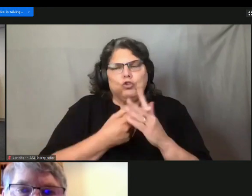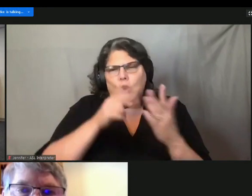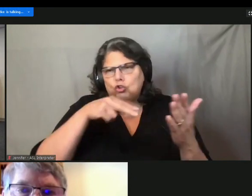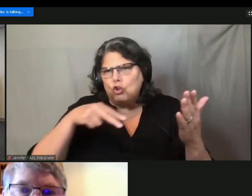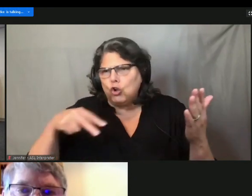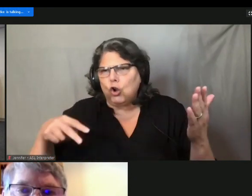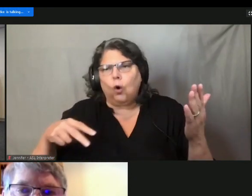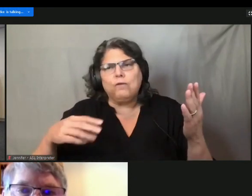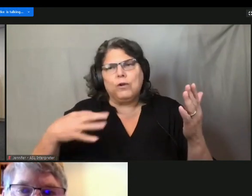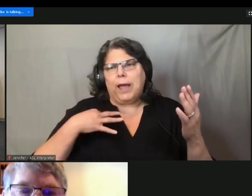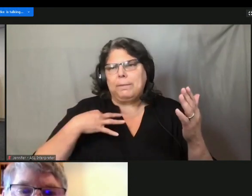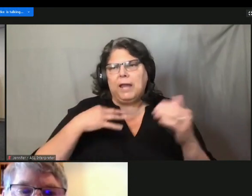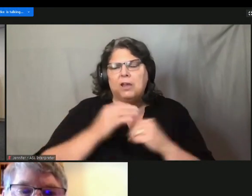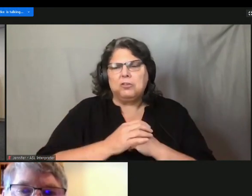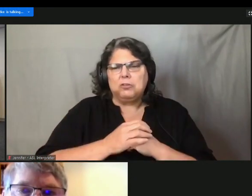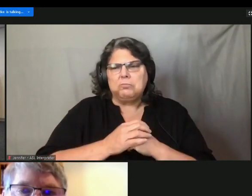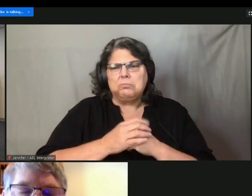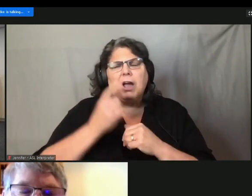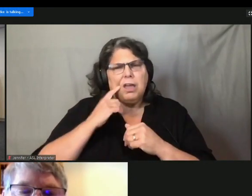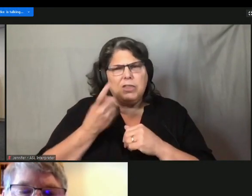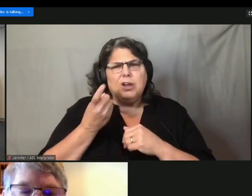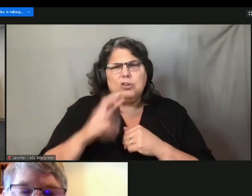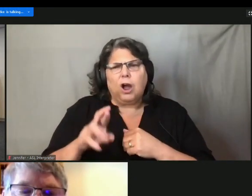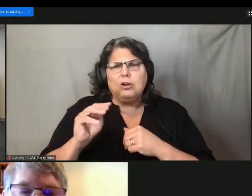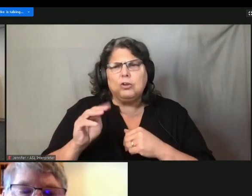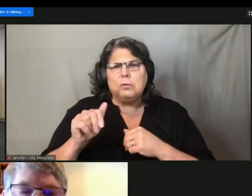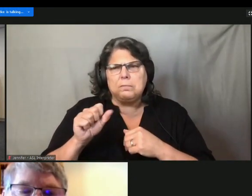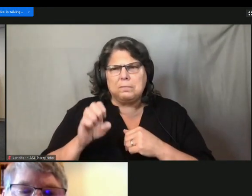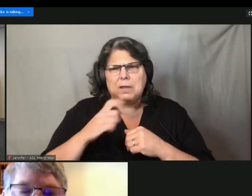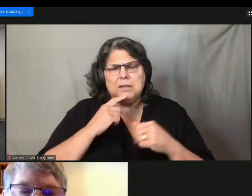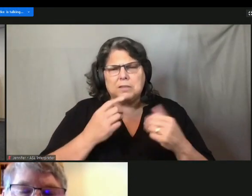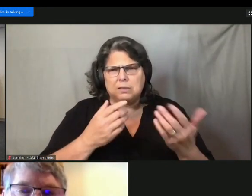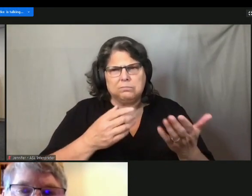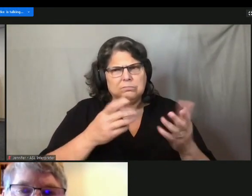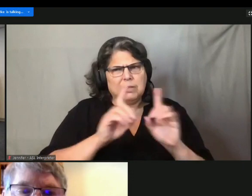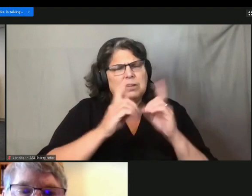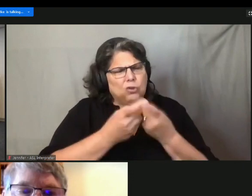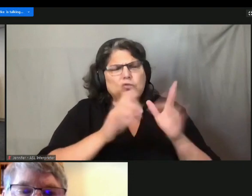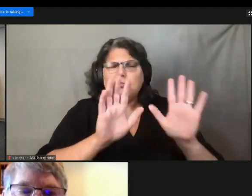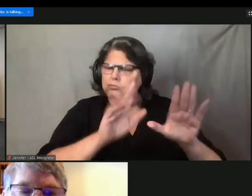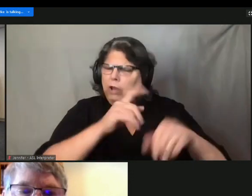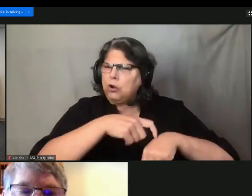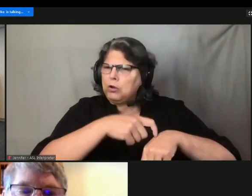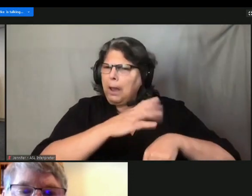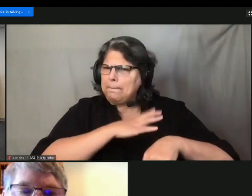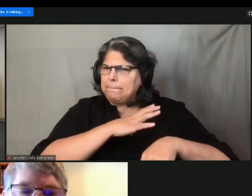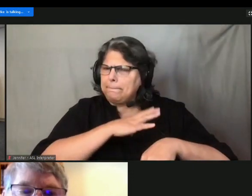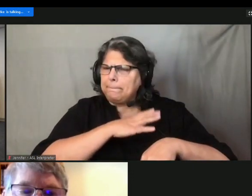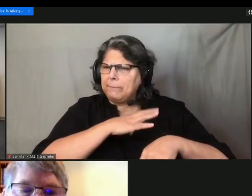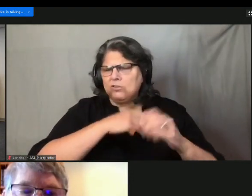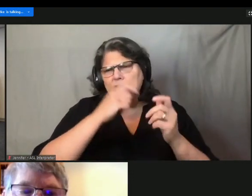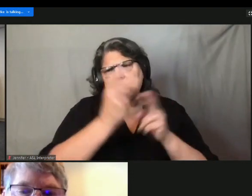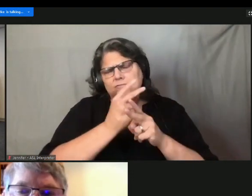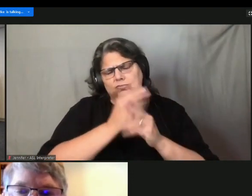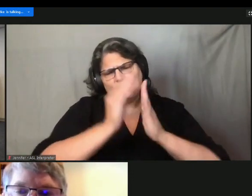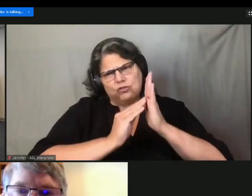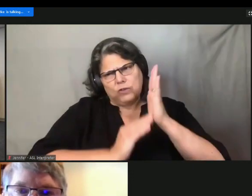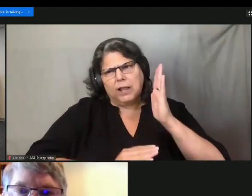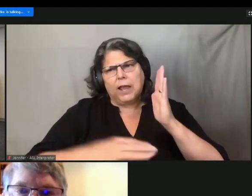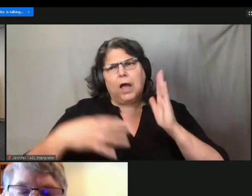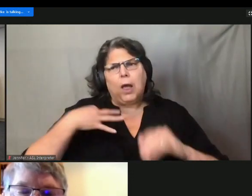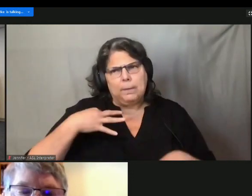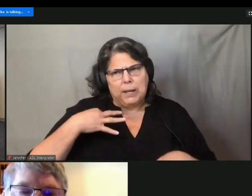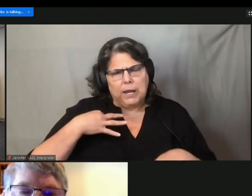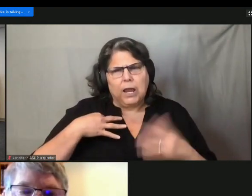I think she would encourage districts to take their time in drafting their application and making sure